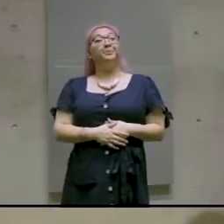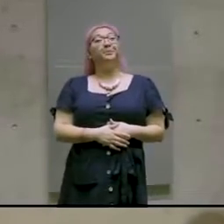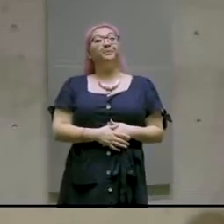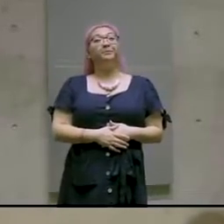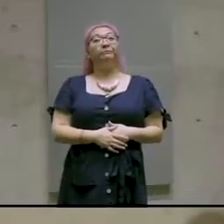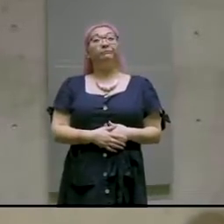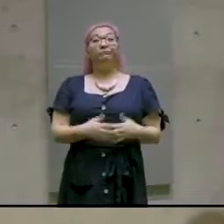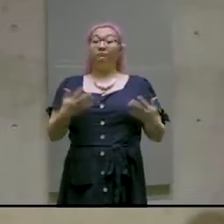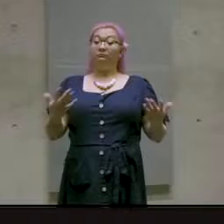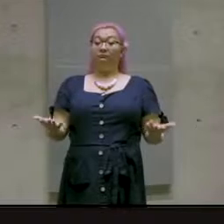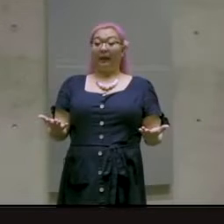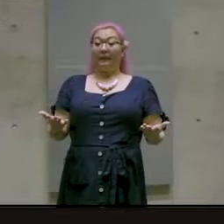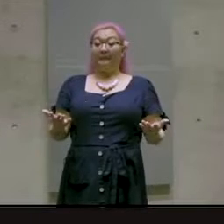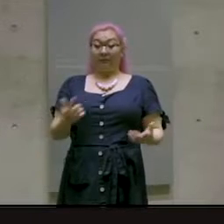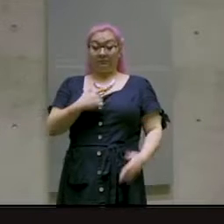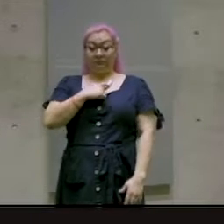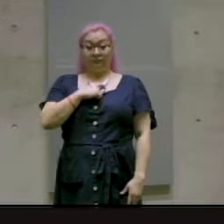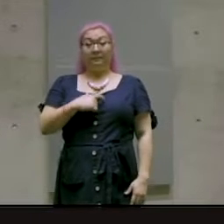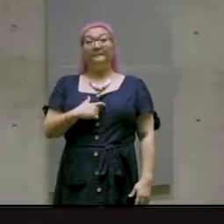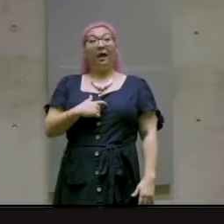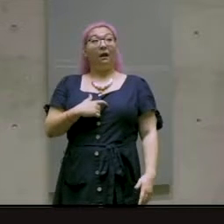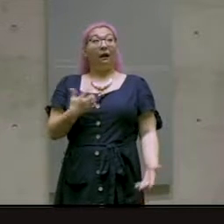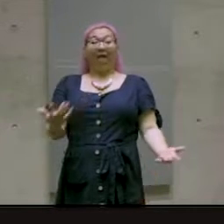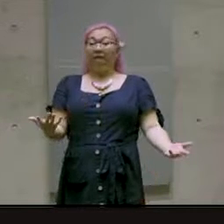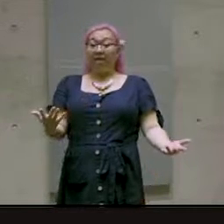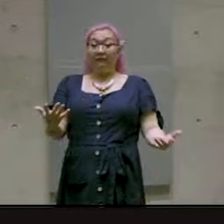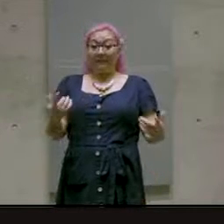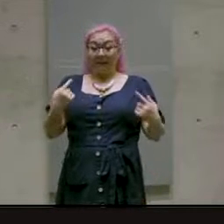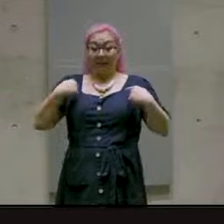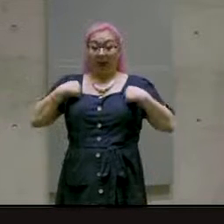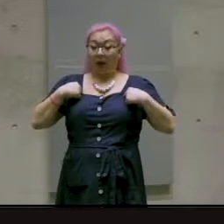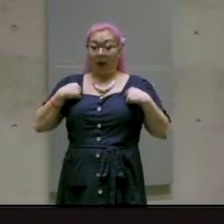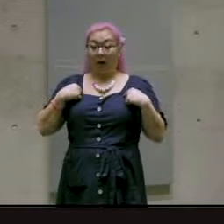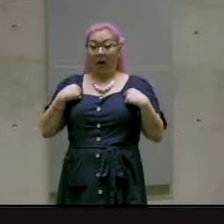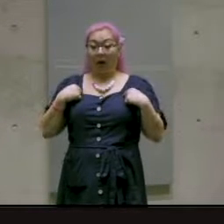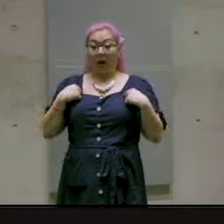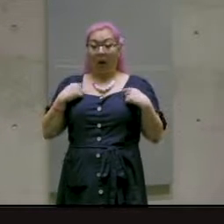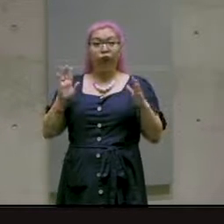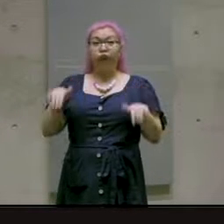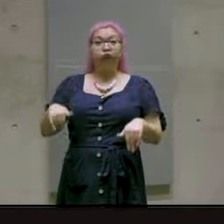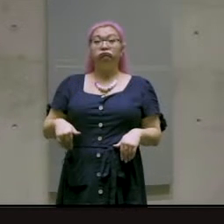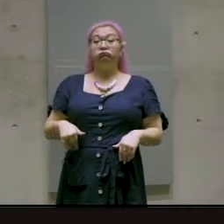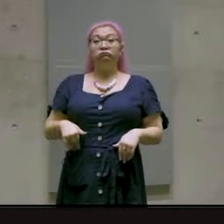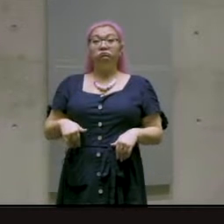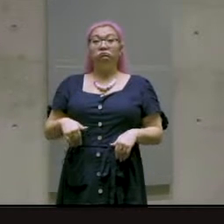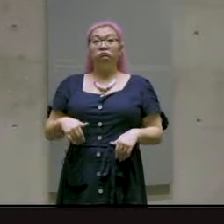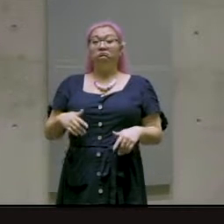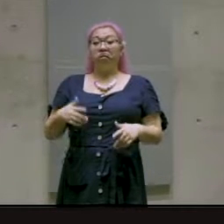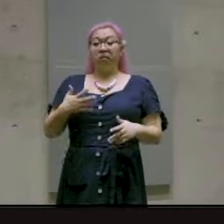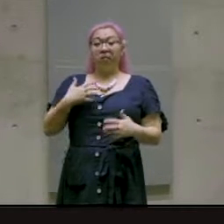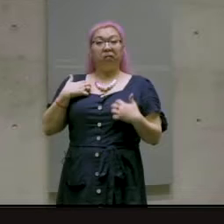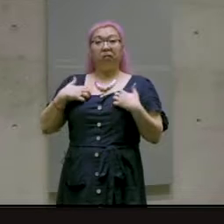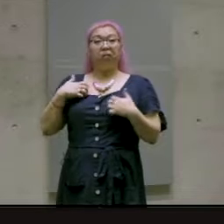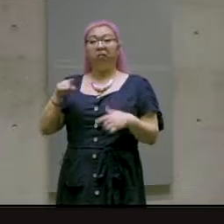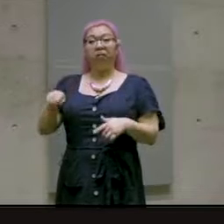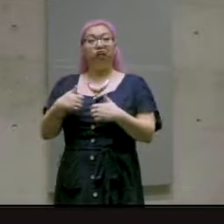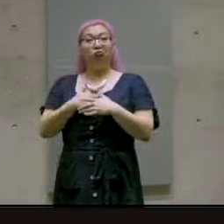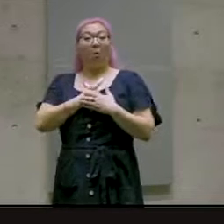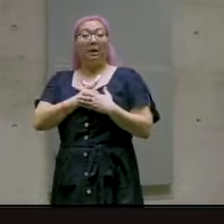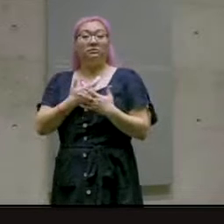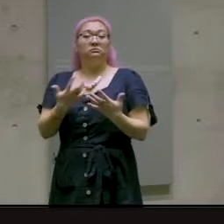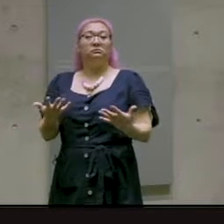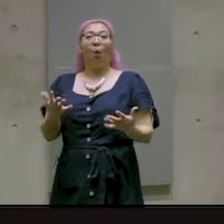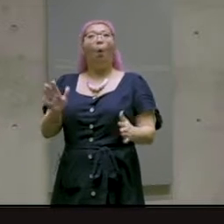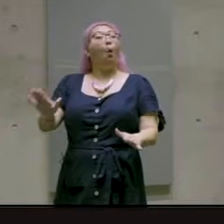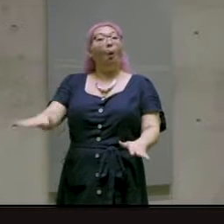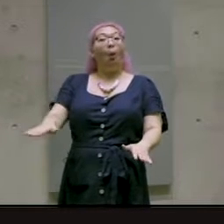if players aren't interested in this content to begin with, if they're not motivated to explore it, if they're not aware it's present, or they've not consented to engage